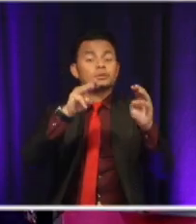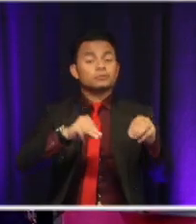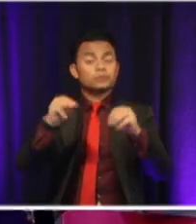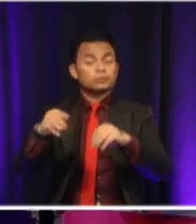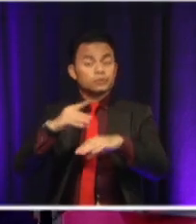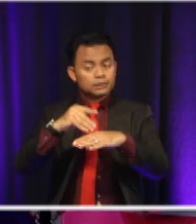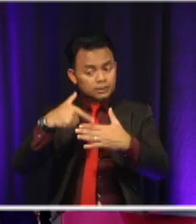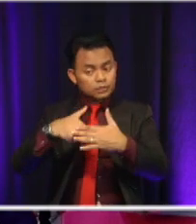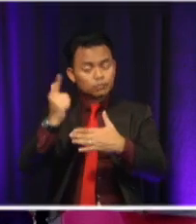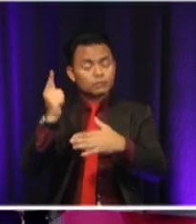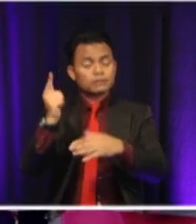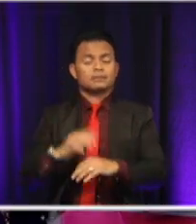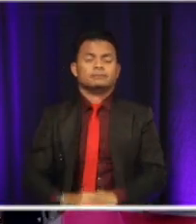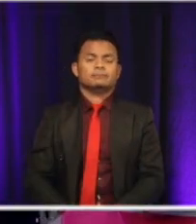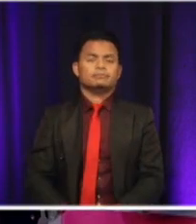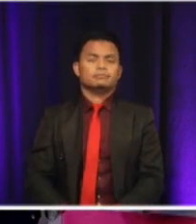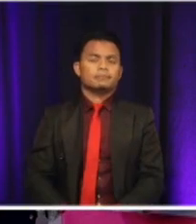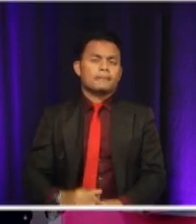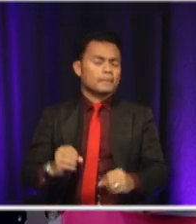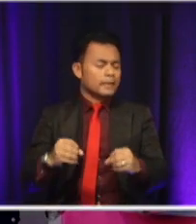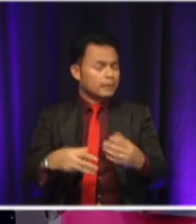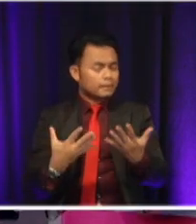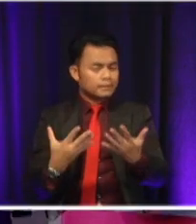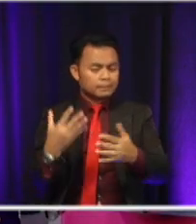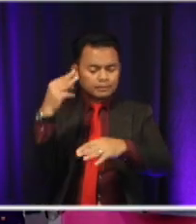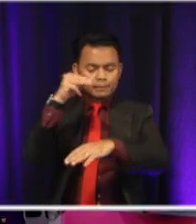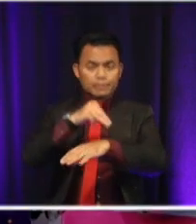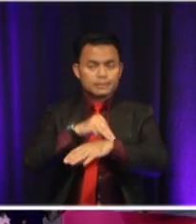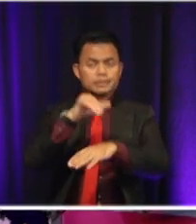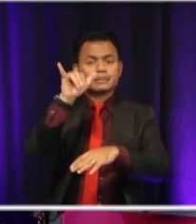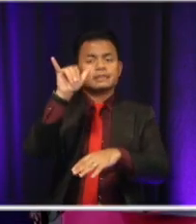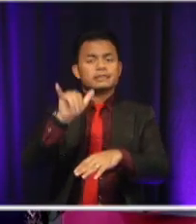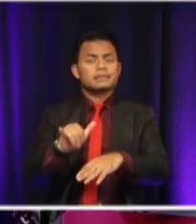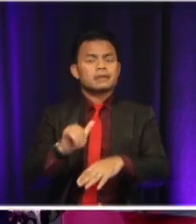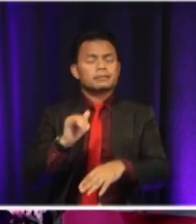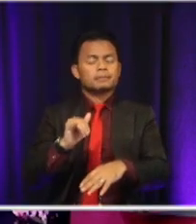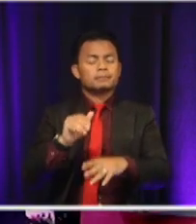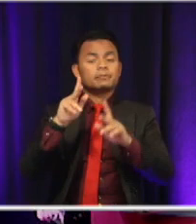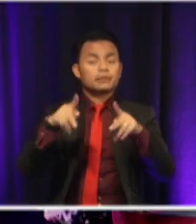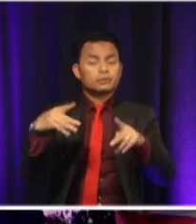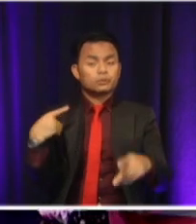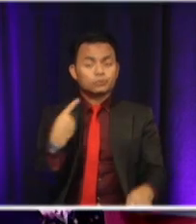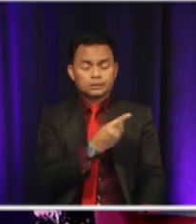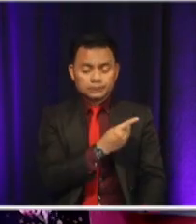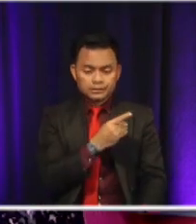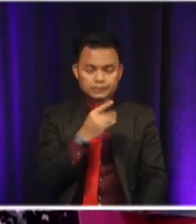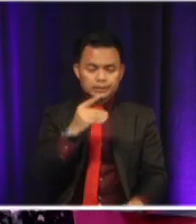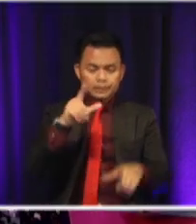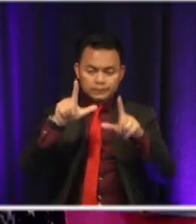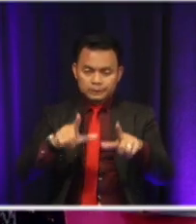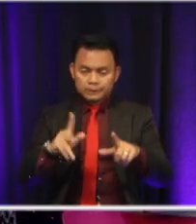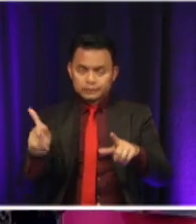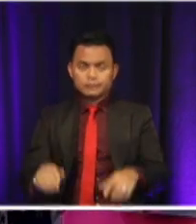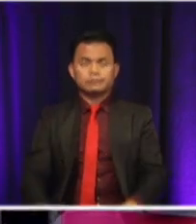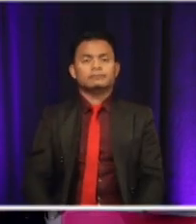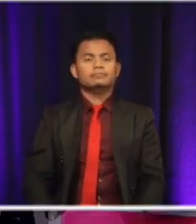much time to allocate. So we know for sure that each of these 3 sections are made